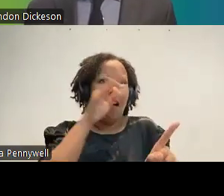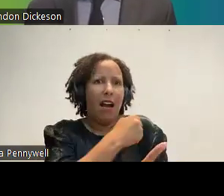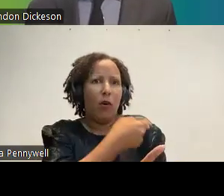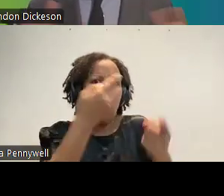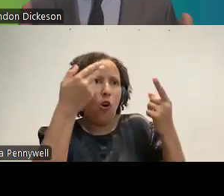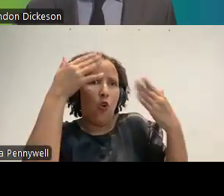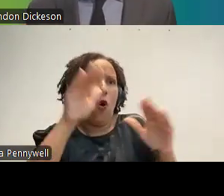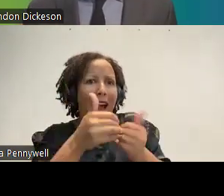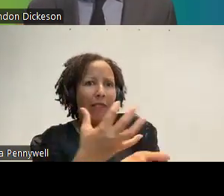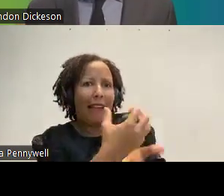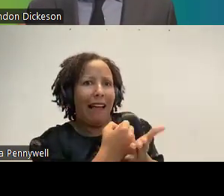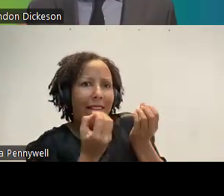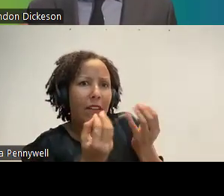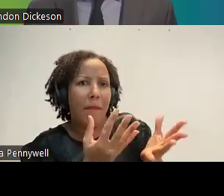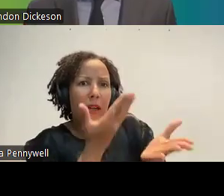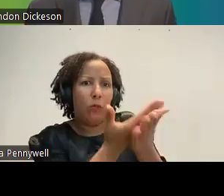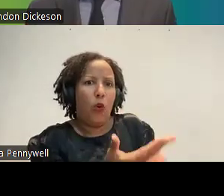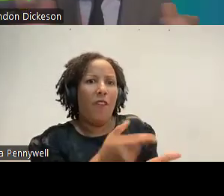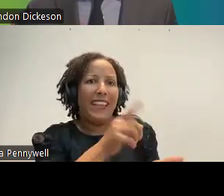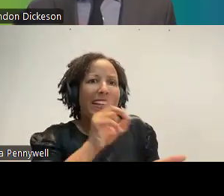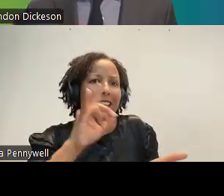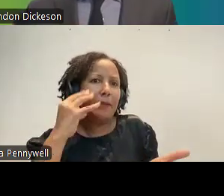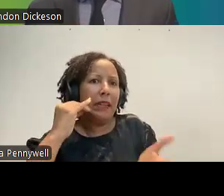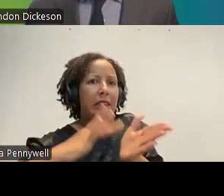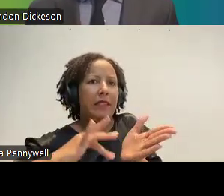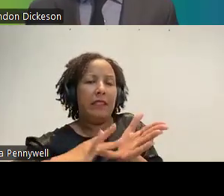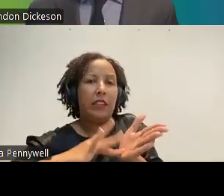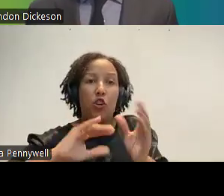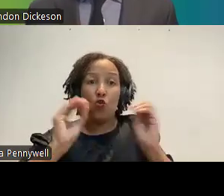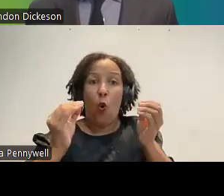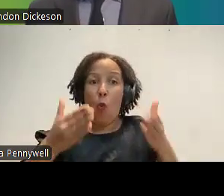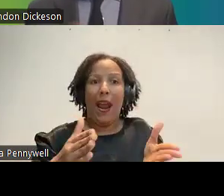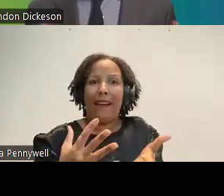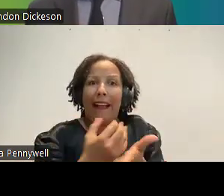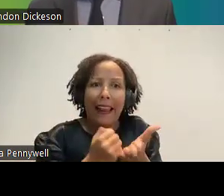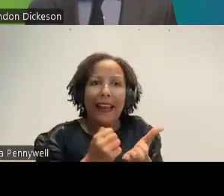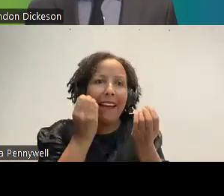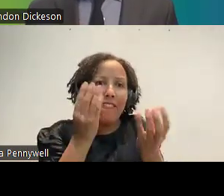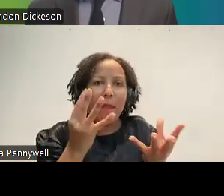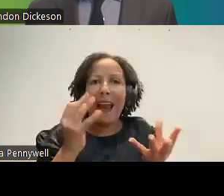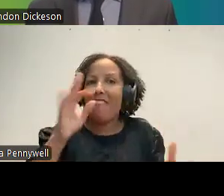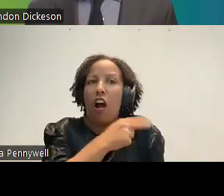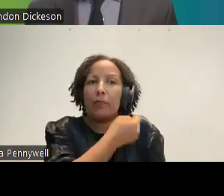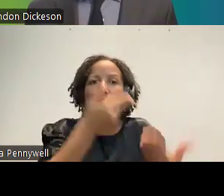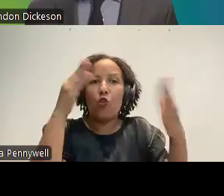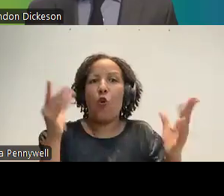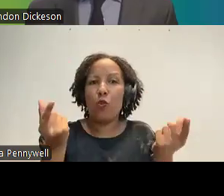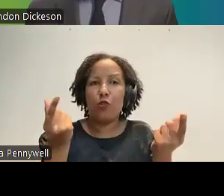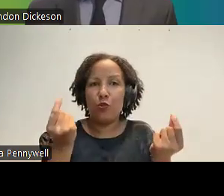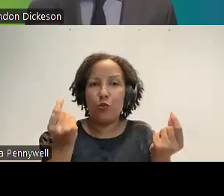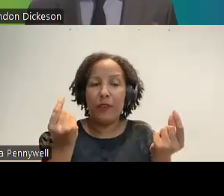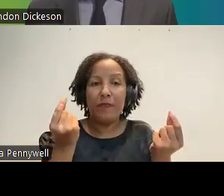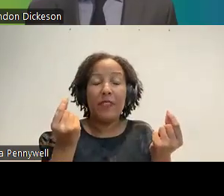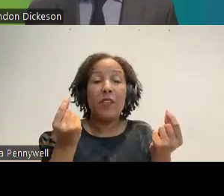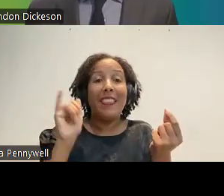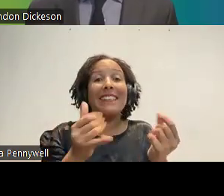then all that's for nothing. There's no way to collect that. And so that's a big gap and a big challenge here is